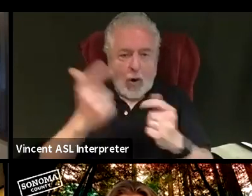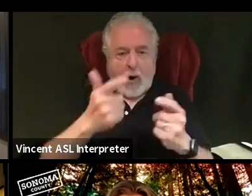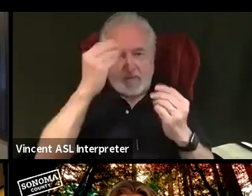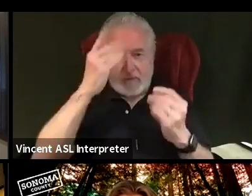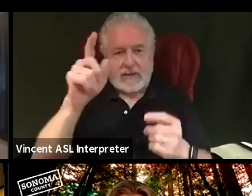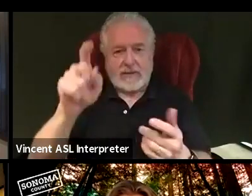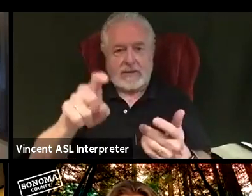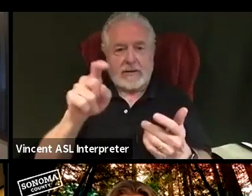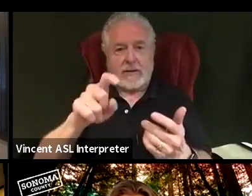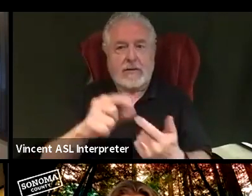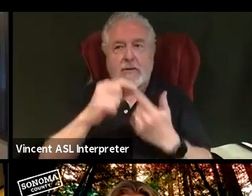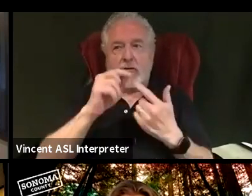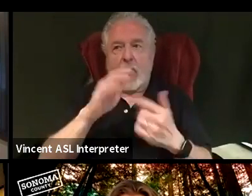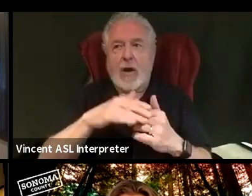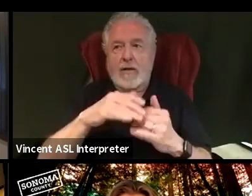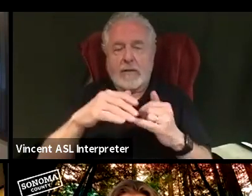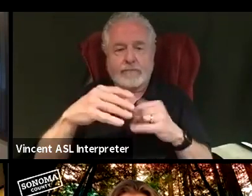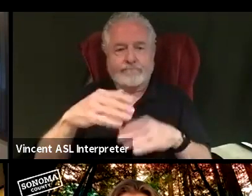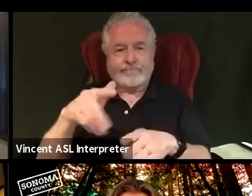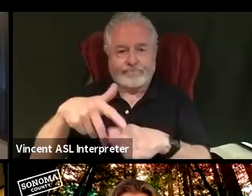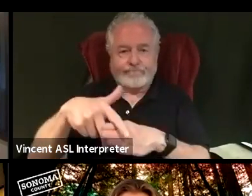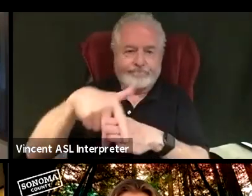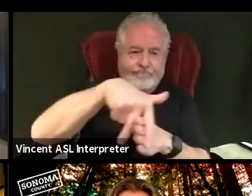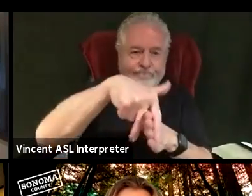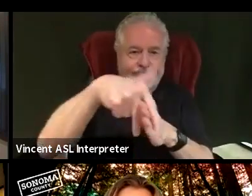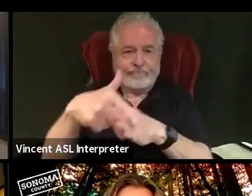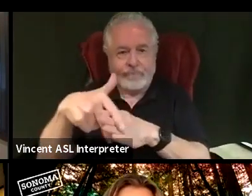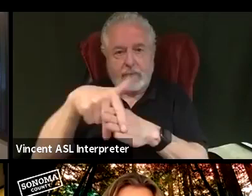to, especially if they're just on the fence about it.